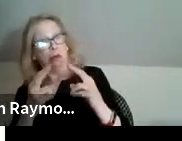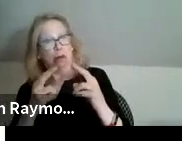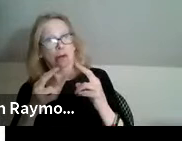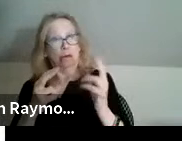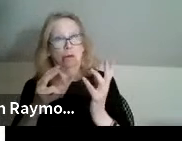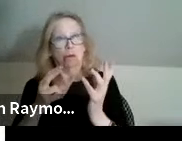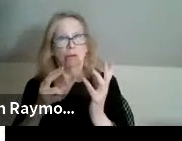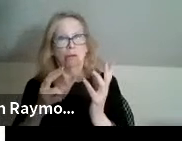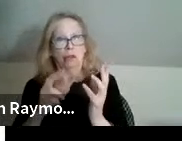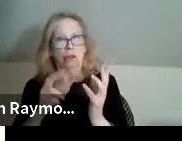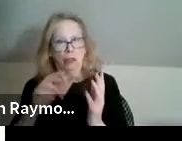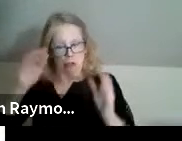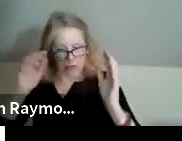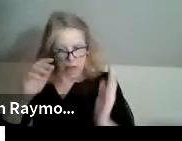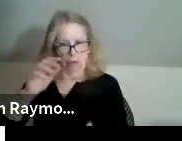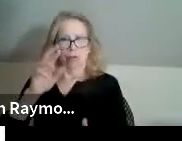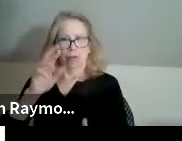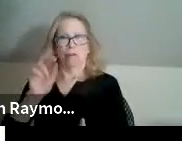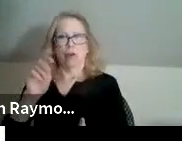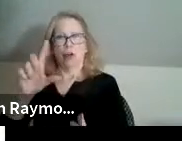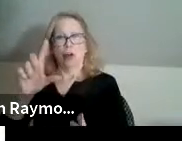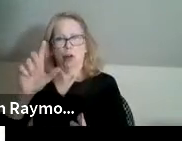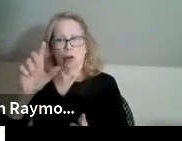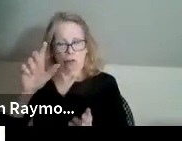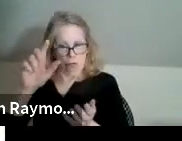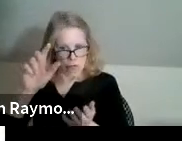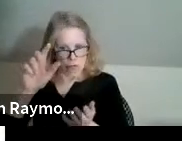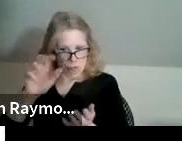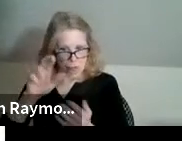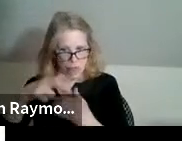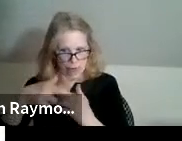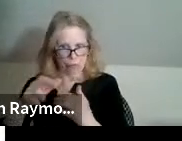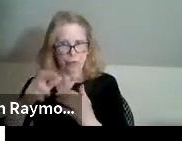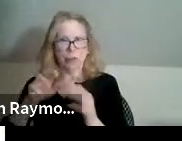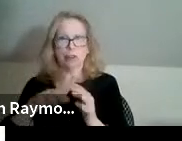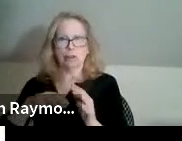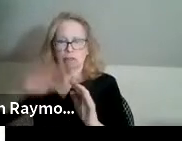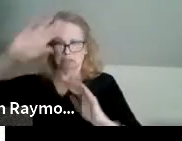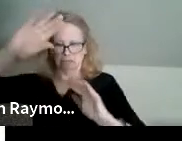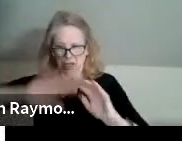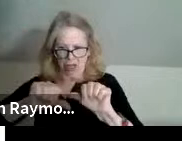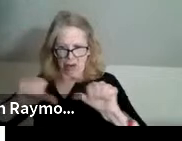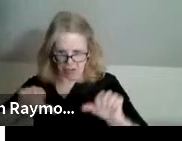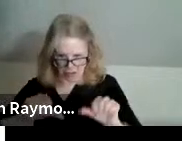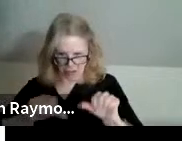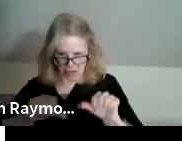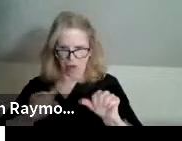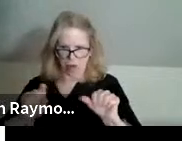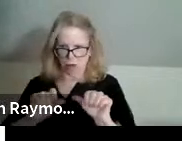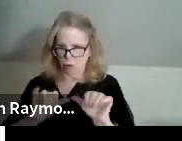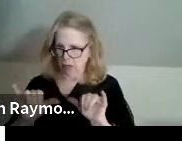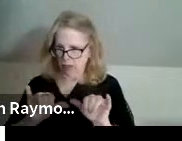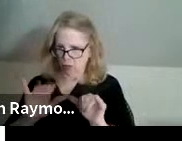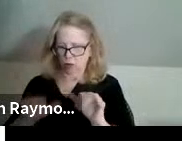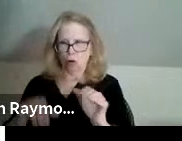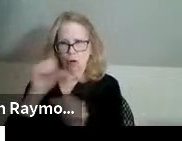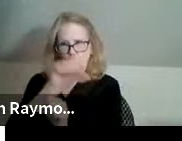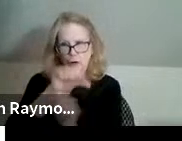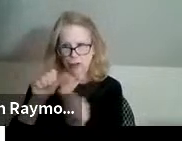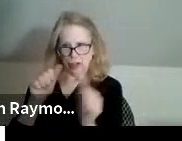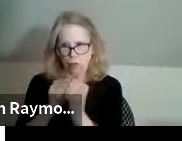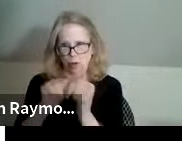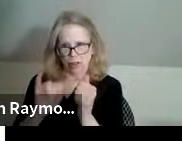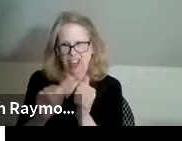vertical reference plane from which you measure all your interactions with the device. So next slide.